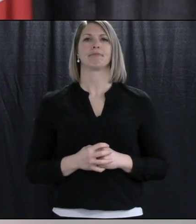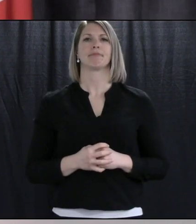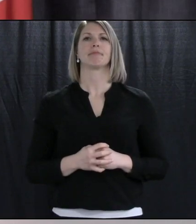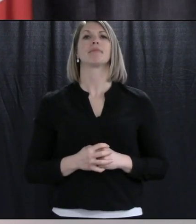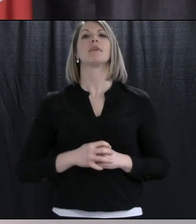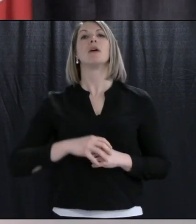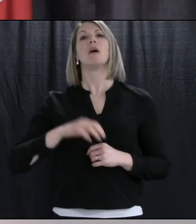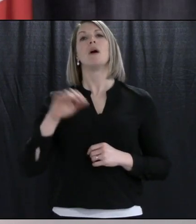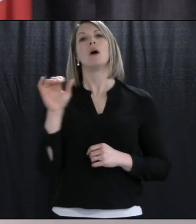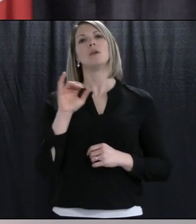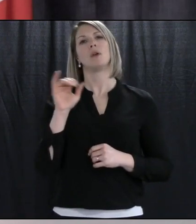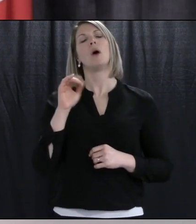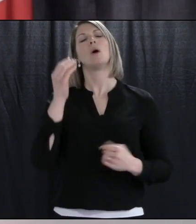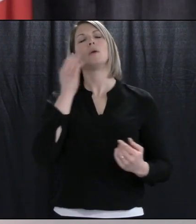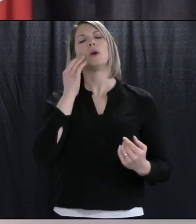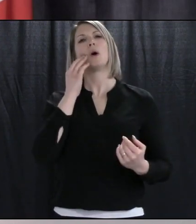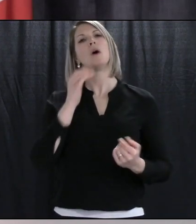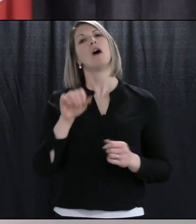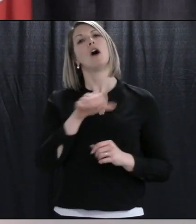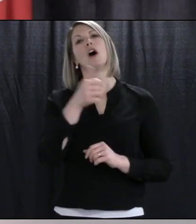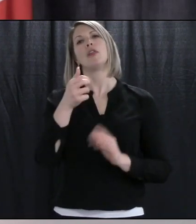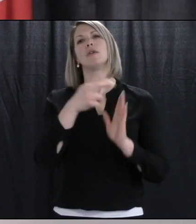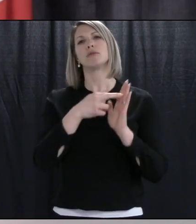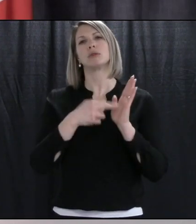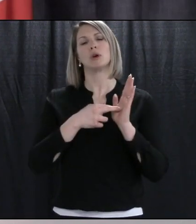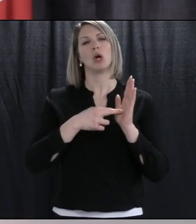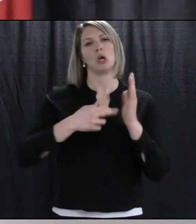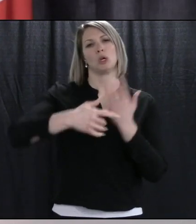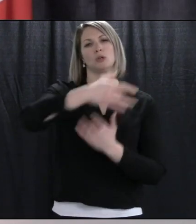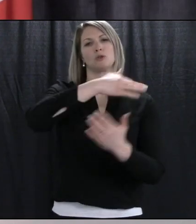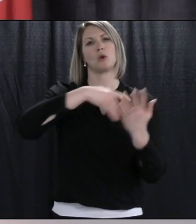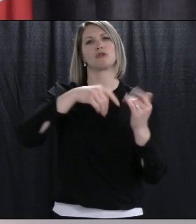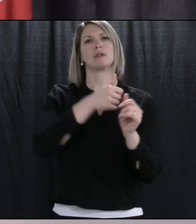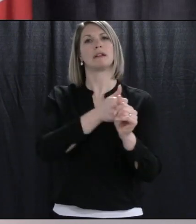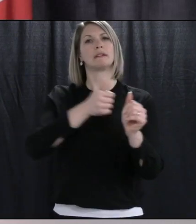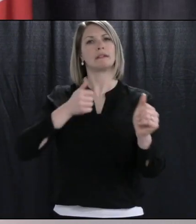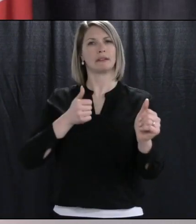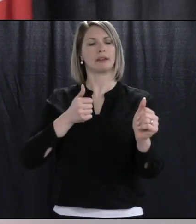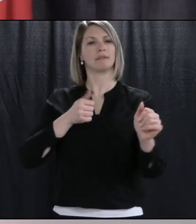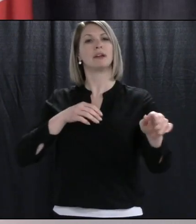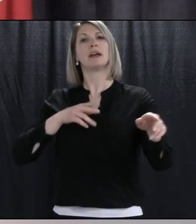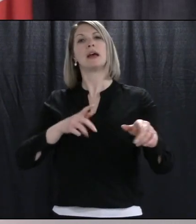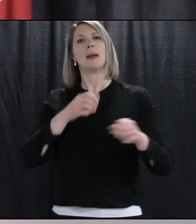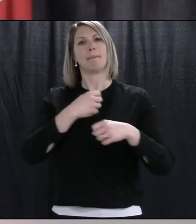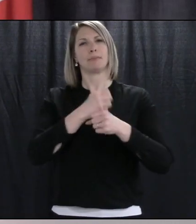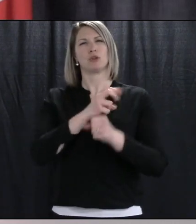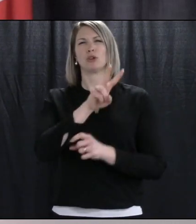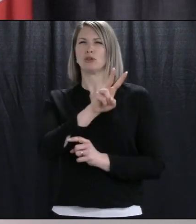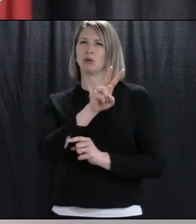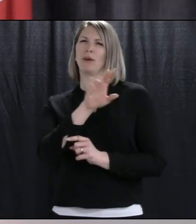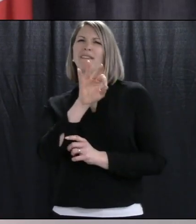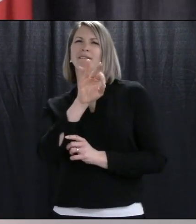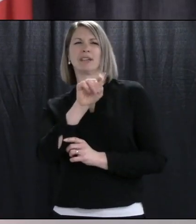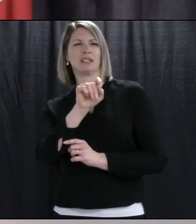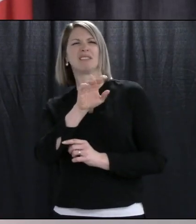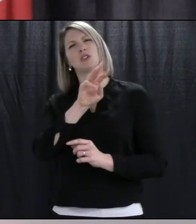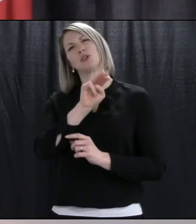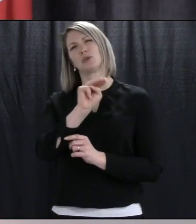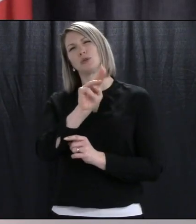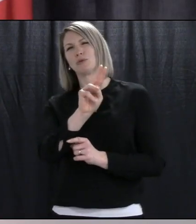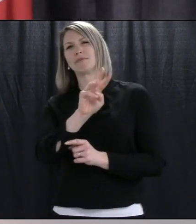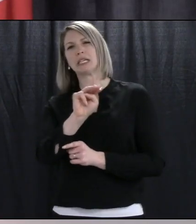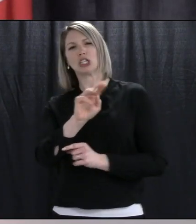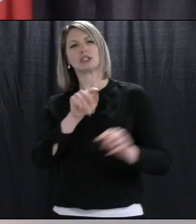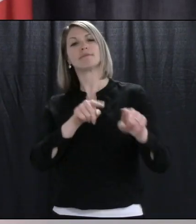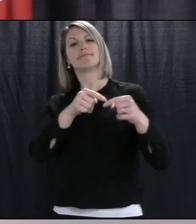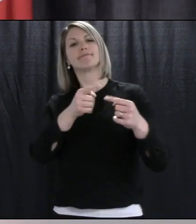to the principles of social distancing, maintaining a 2-arm-length distance, and staying at home unless it's essential. Remember